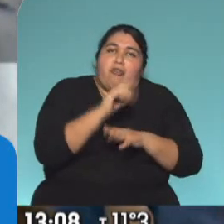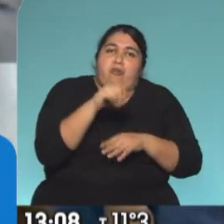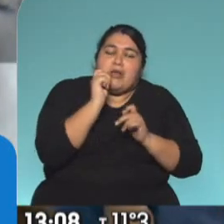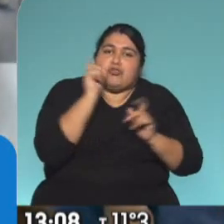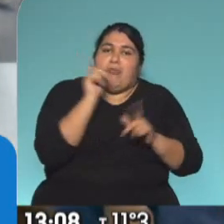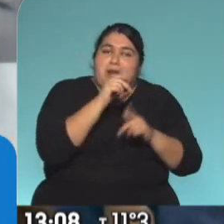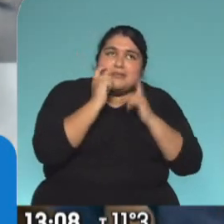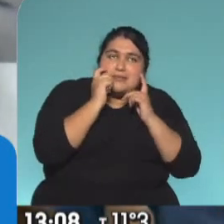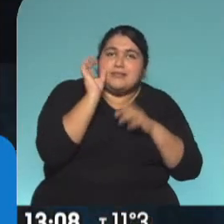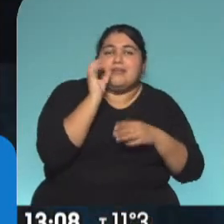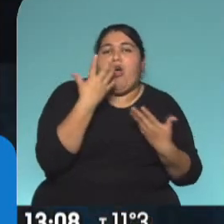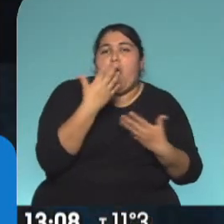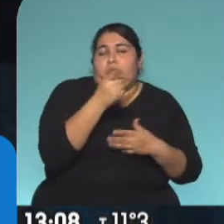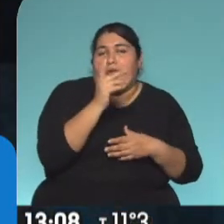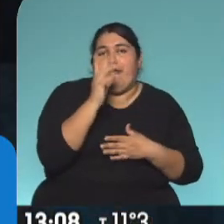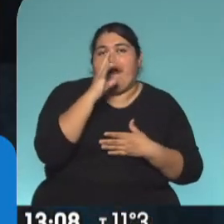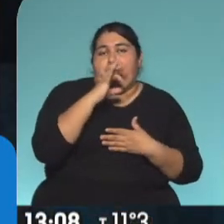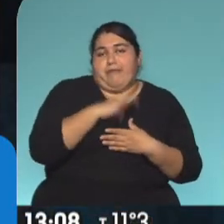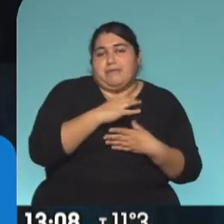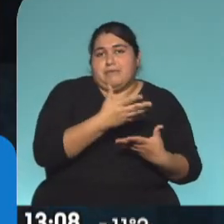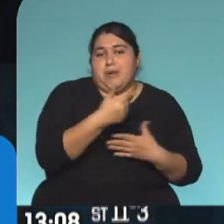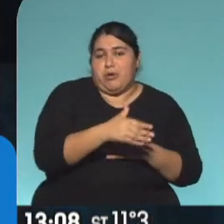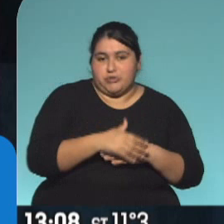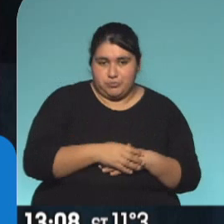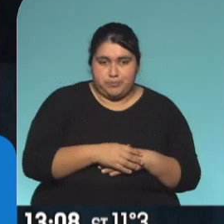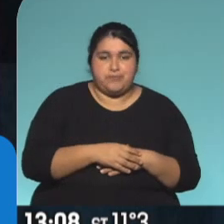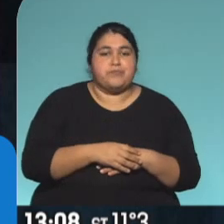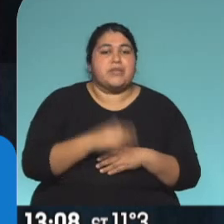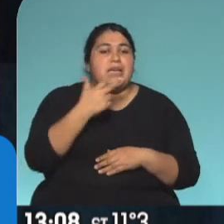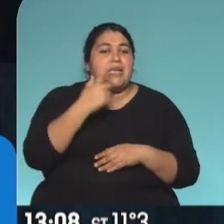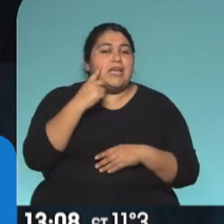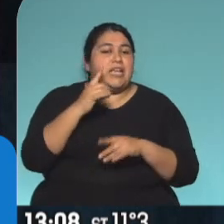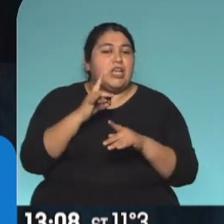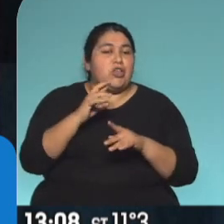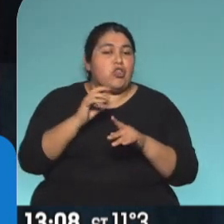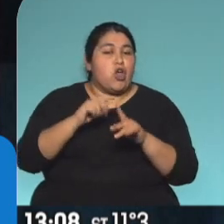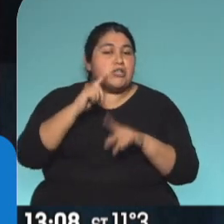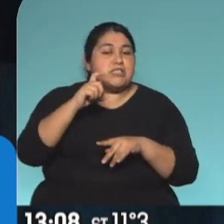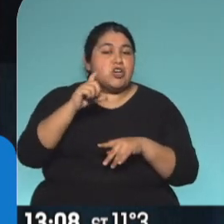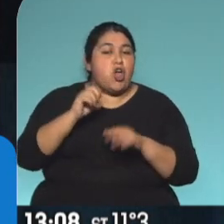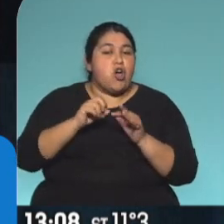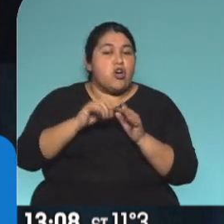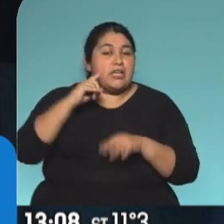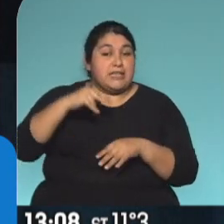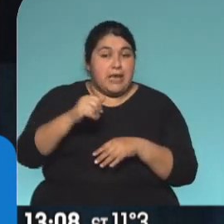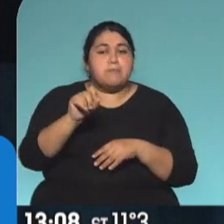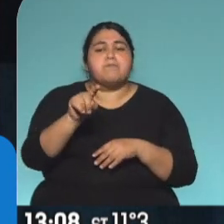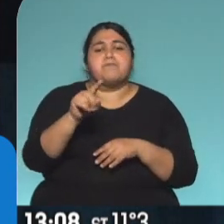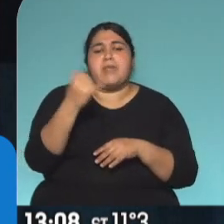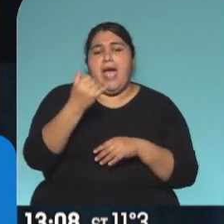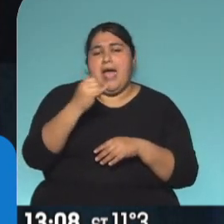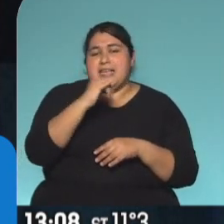now contracted COVID. The hydroxychloroquine, coupled with the zinc and perhaps